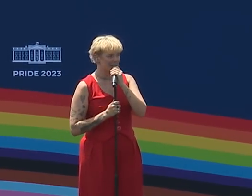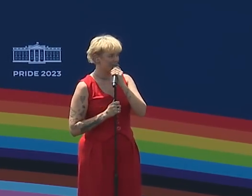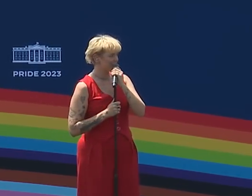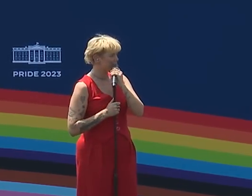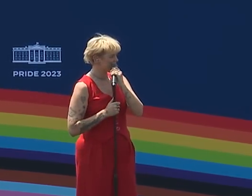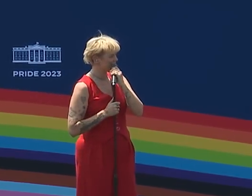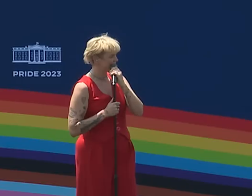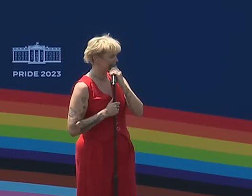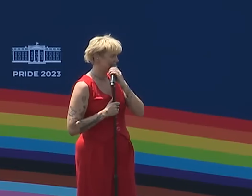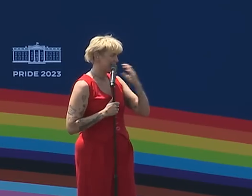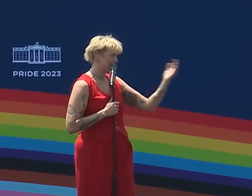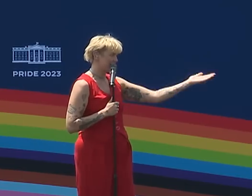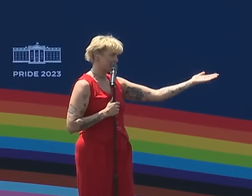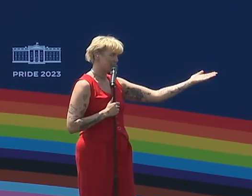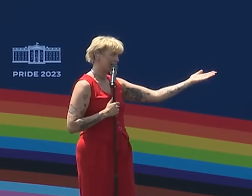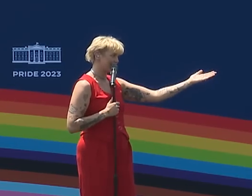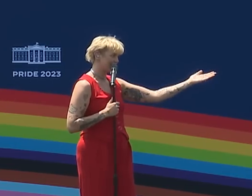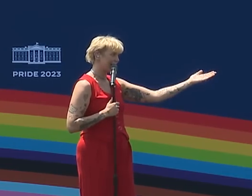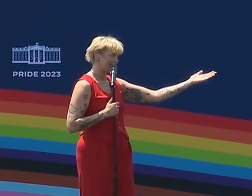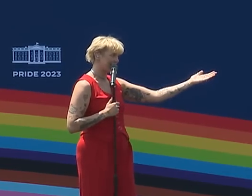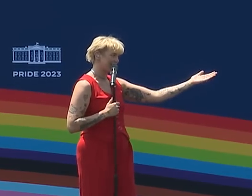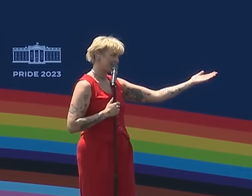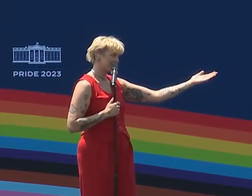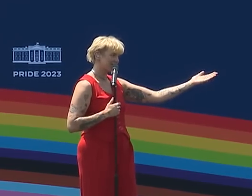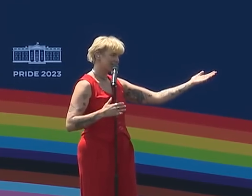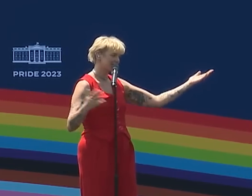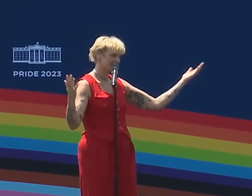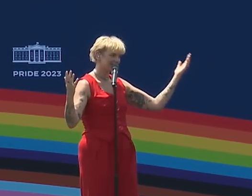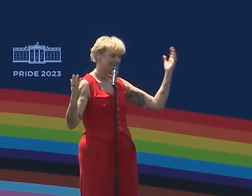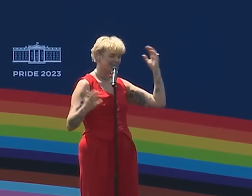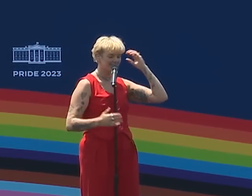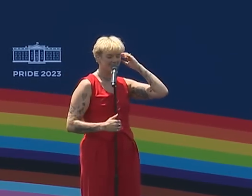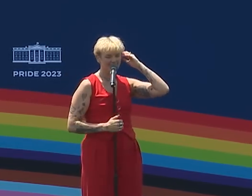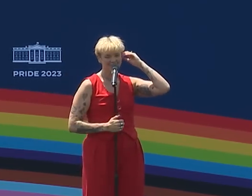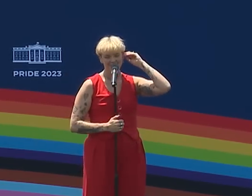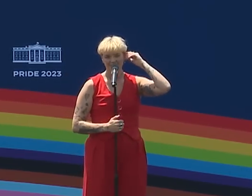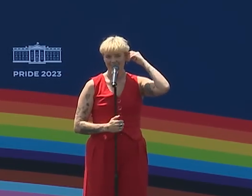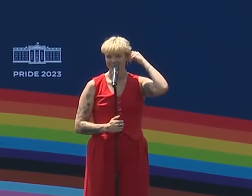thank you so much to the president and to Dr. Biden for having us.